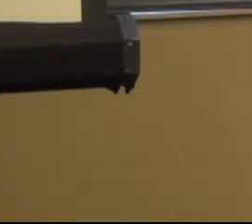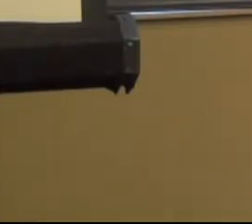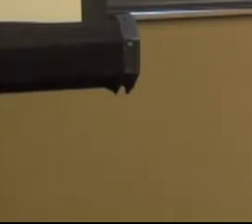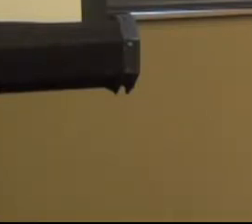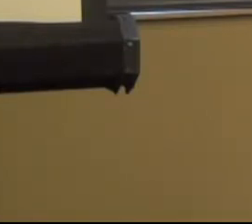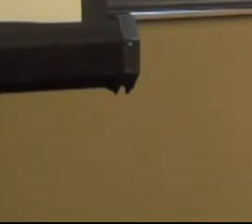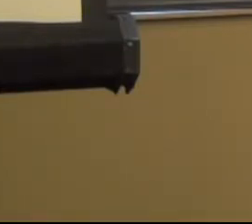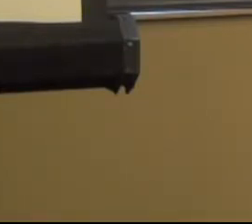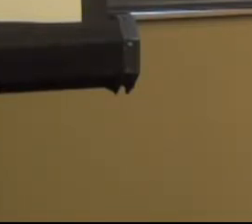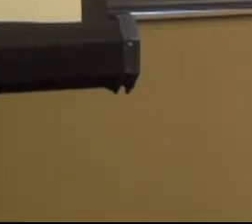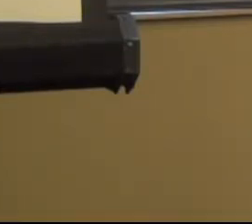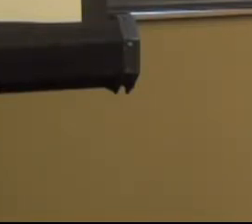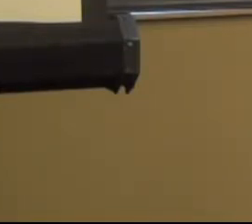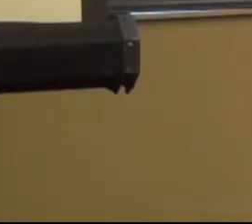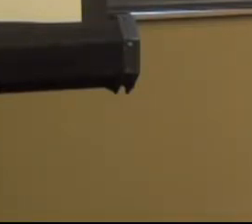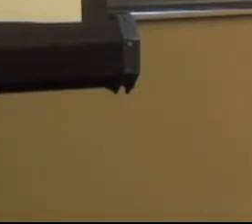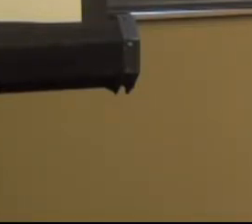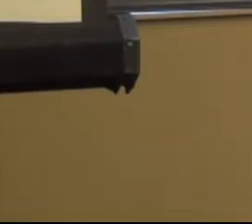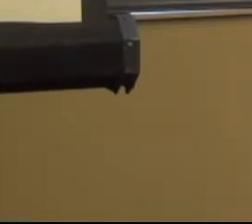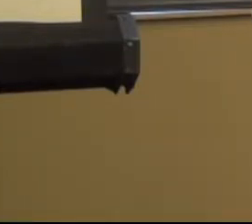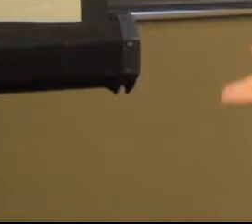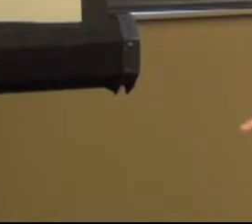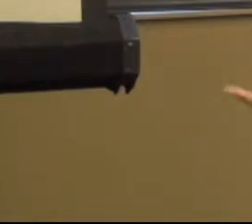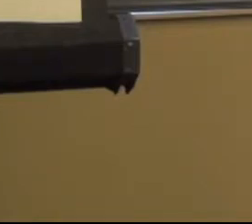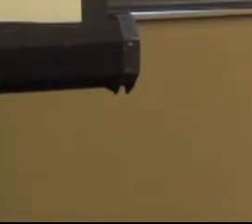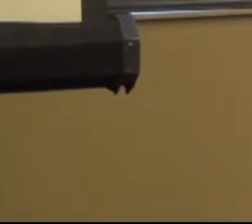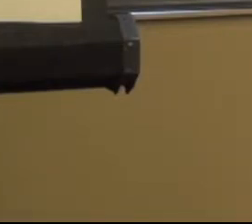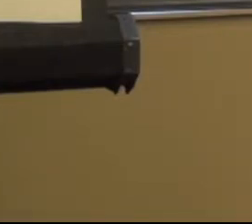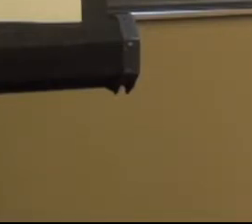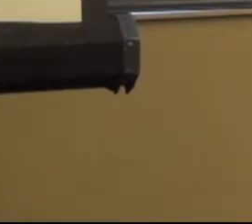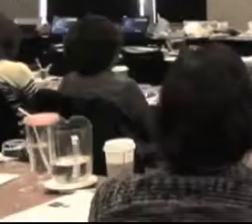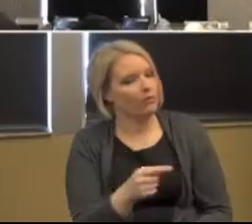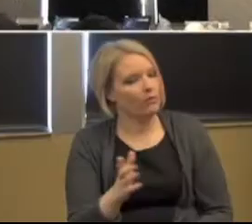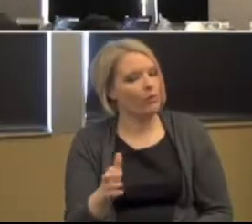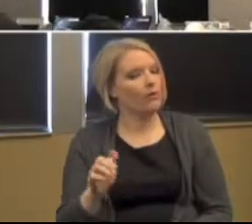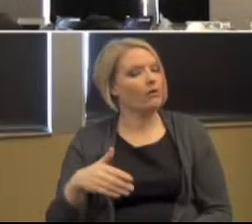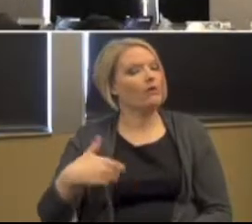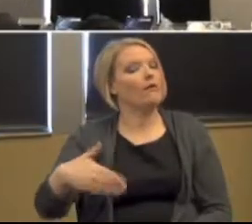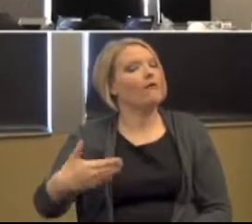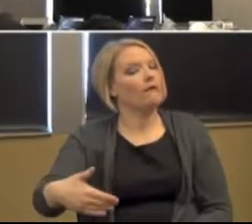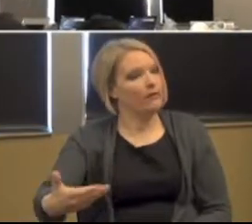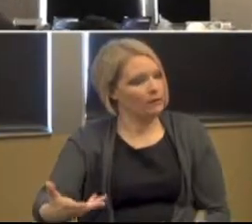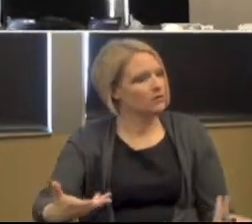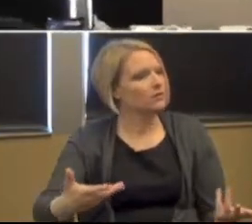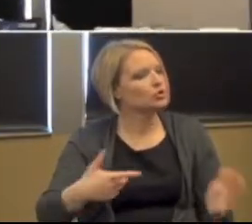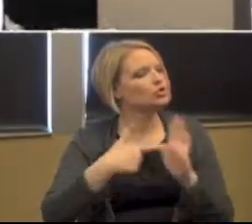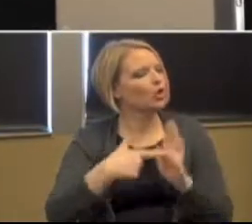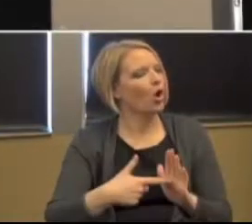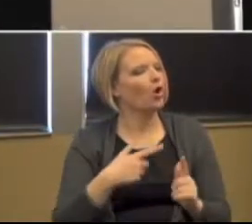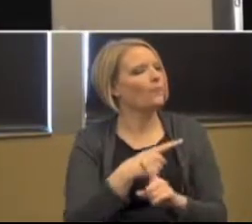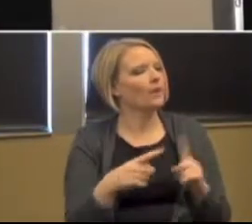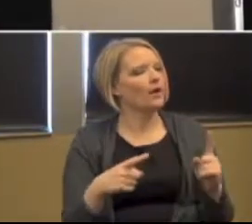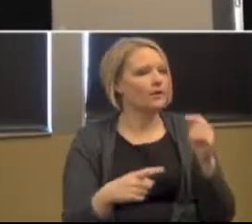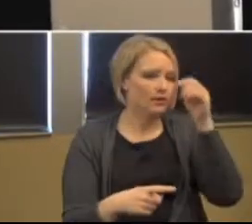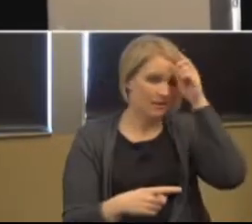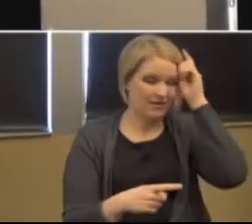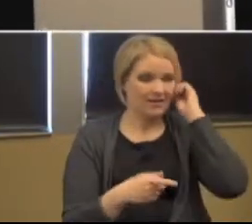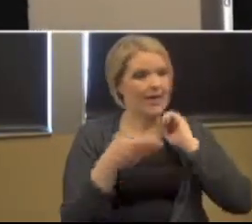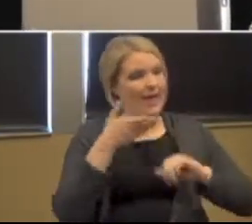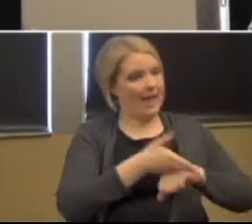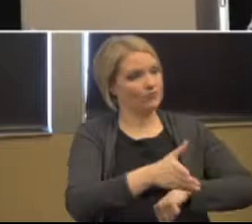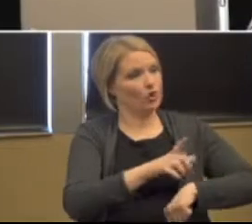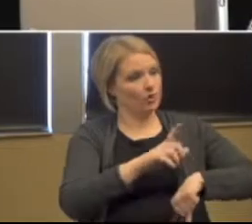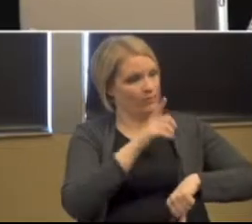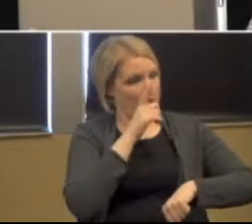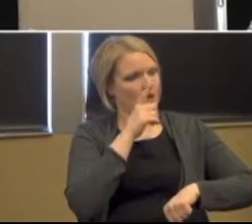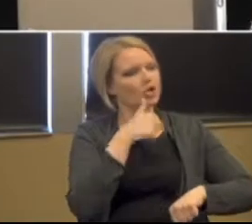physically prompt the student or gesture what it is that they're supposed to do next. When we come back, one of the first things that we'll pull